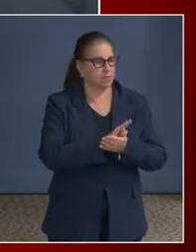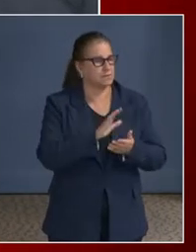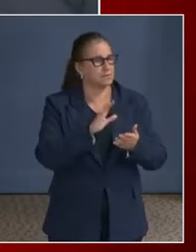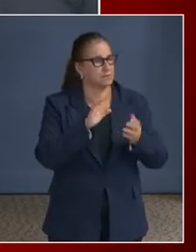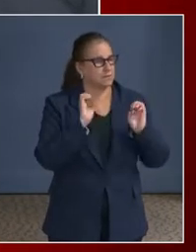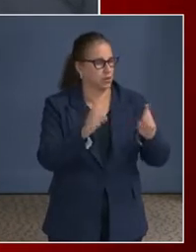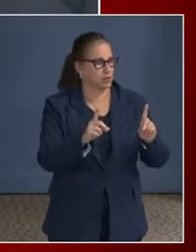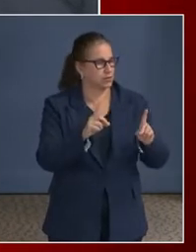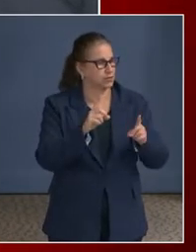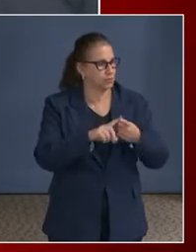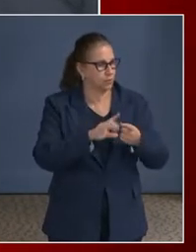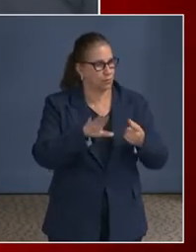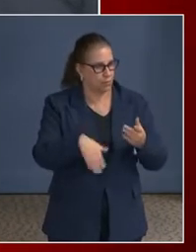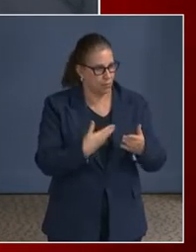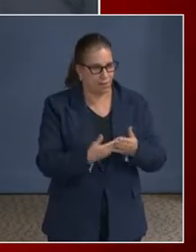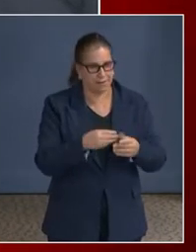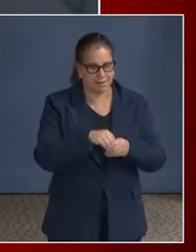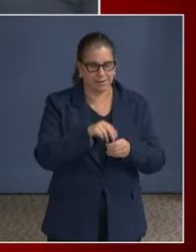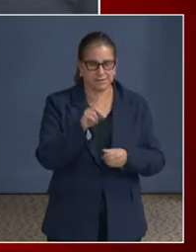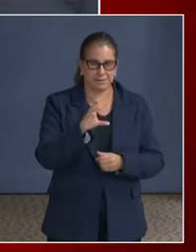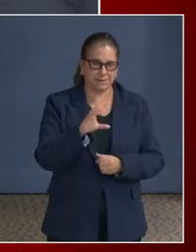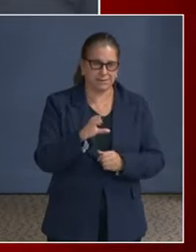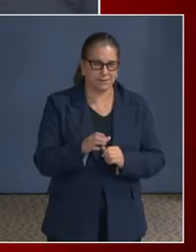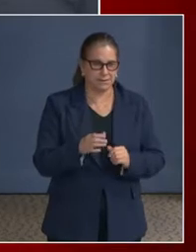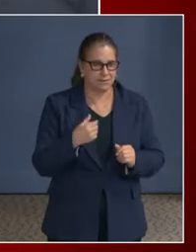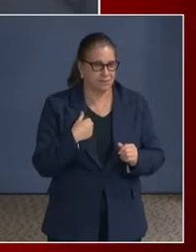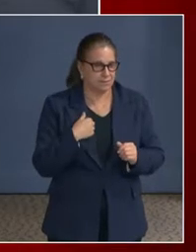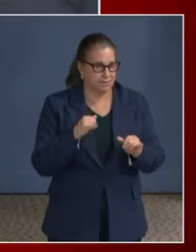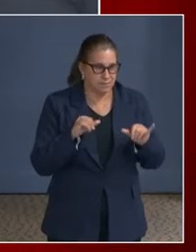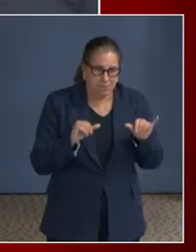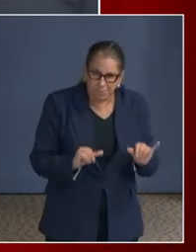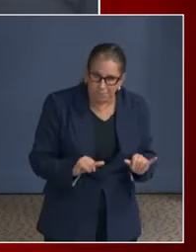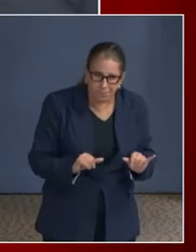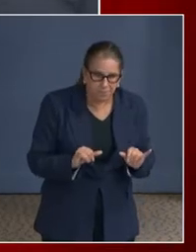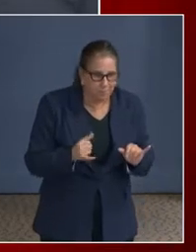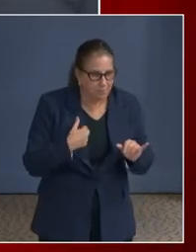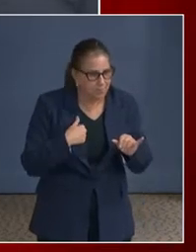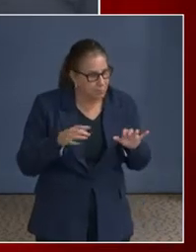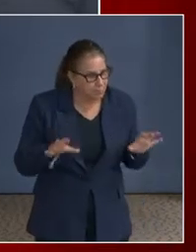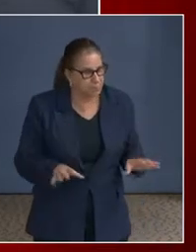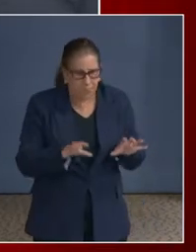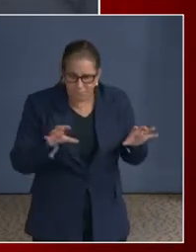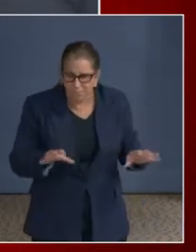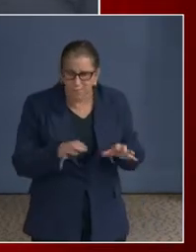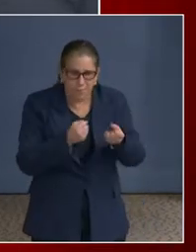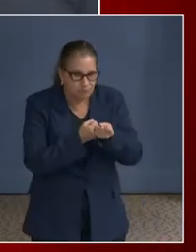diligently to make sure that we can support conditions where they feel confident.